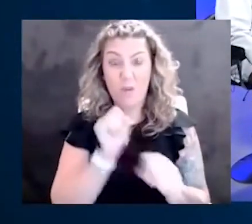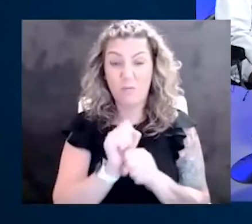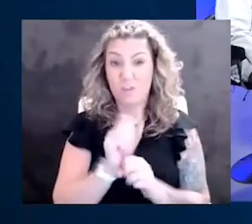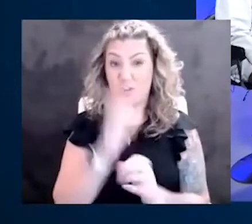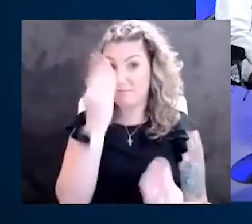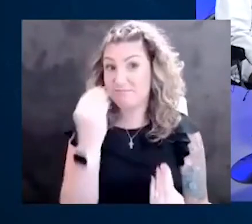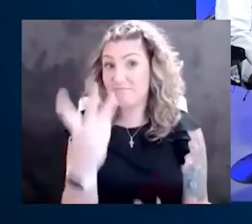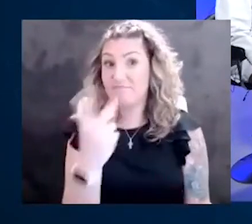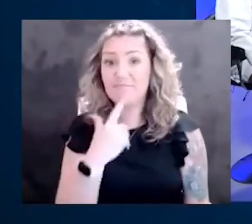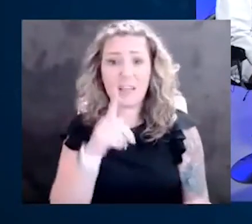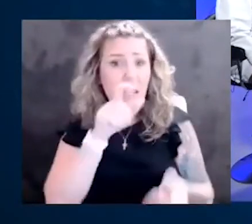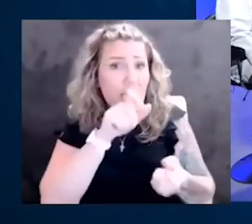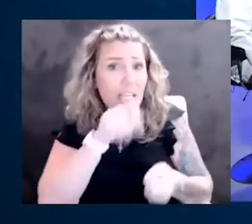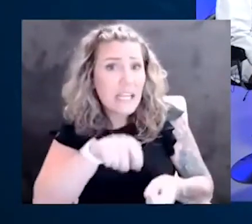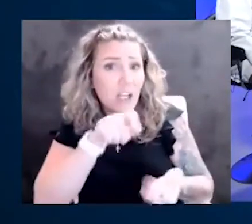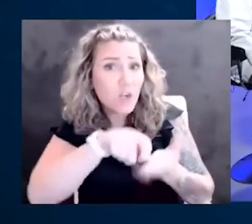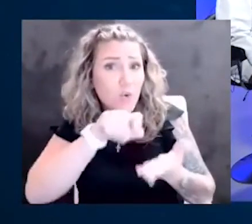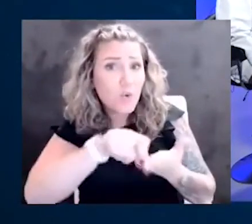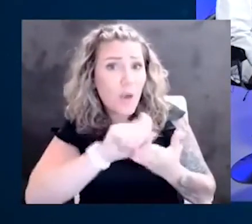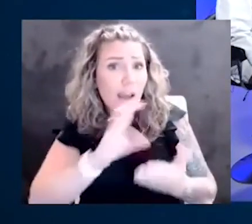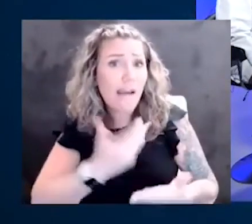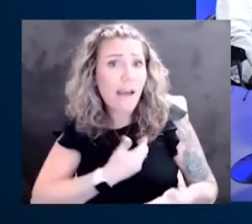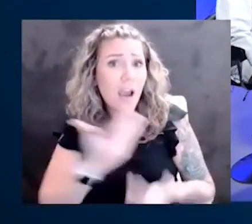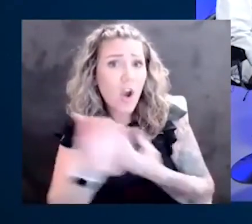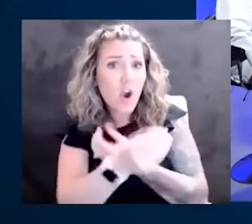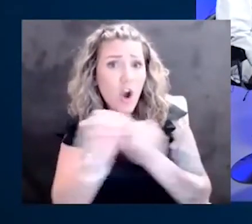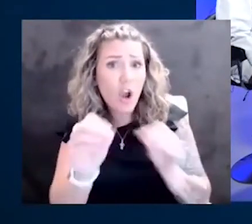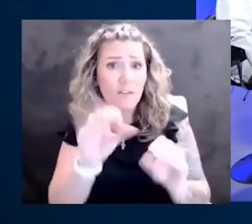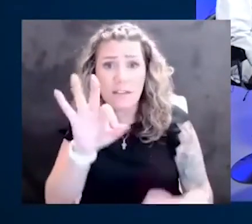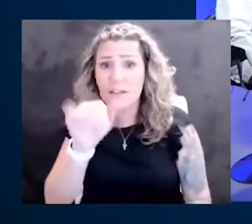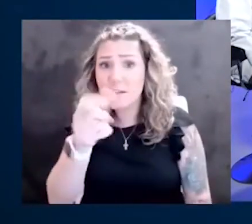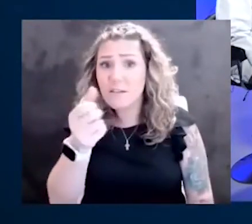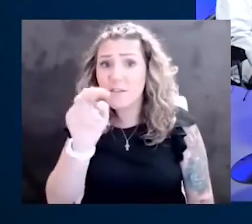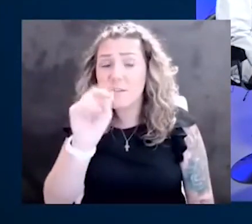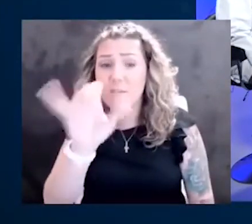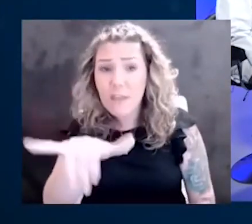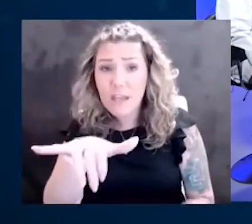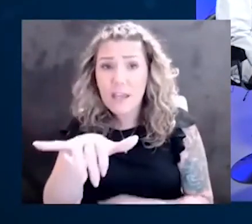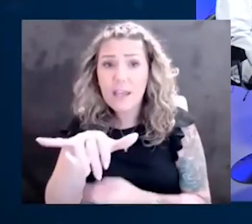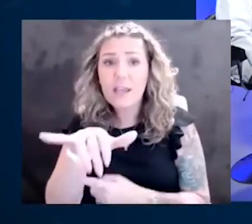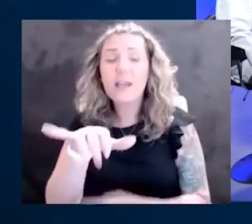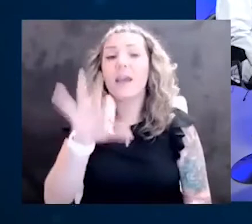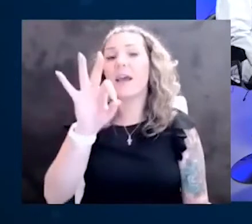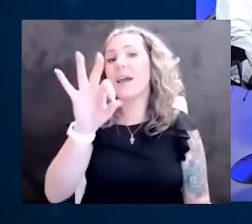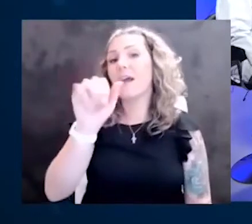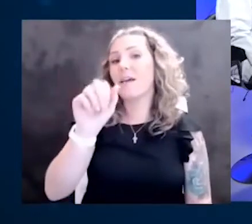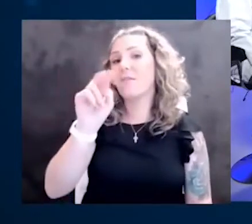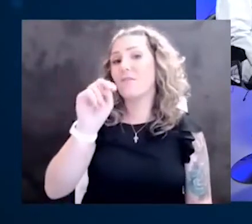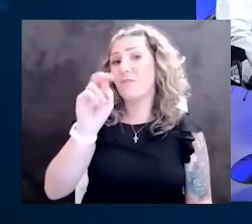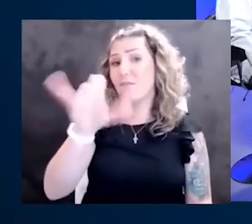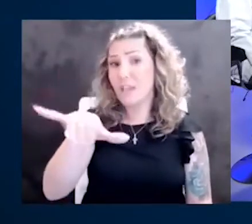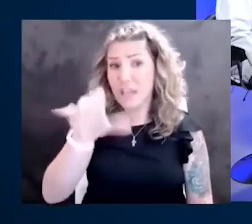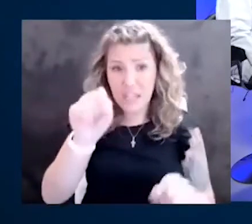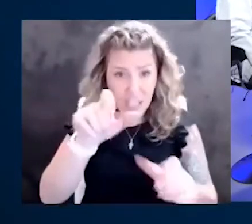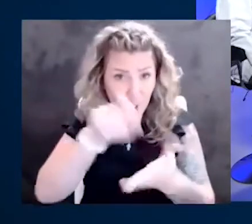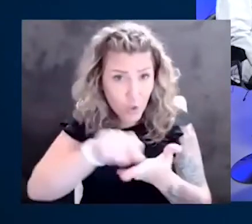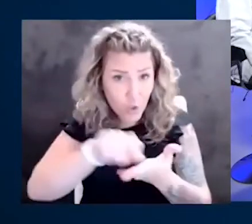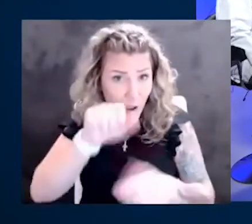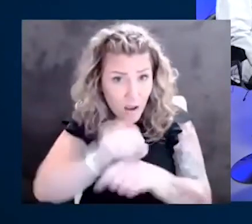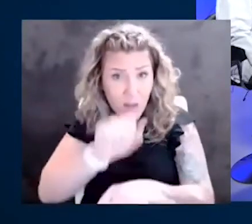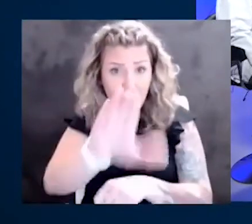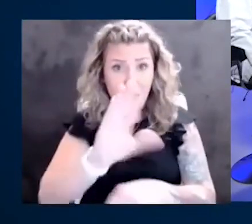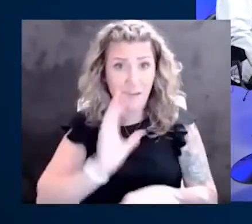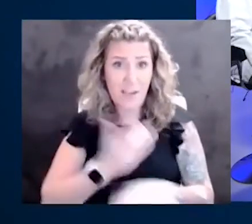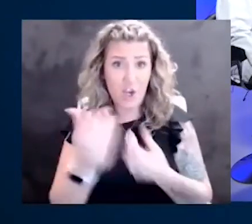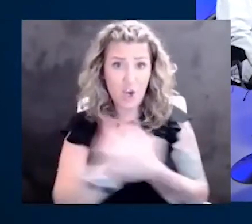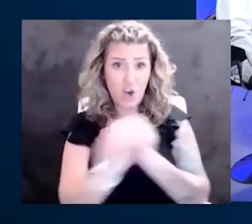our office? Did Did you say it was Fanny? Fanny is her name. Oh, Fanny, okay. if you can. Okay, thank you.